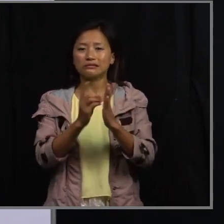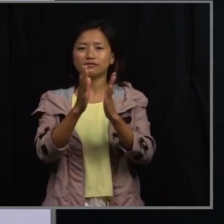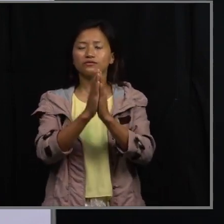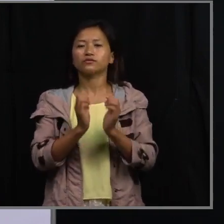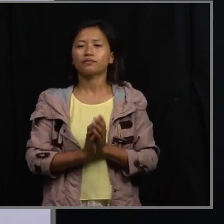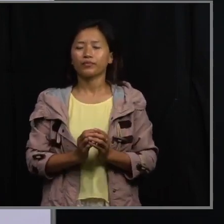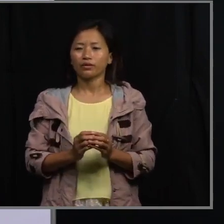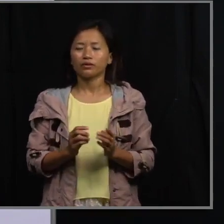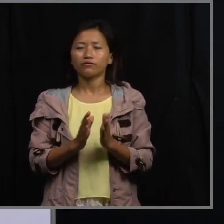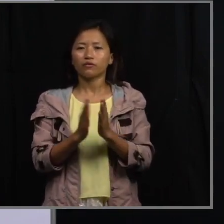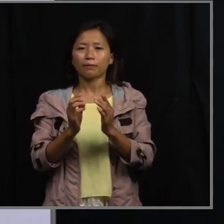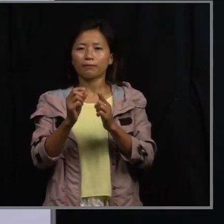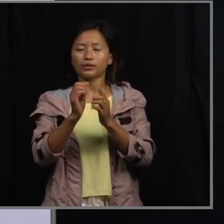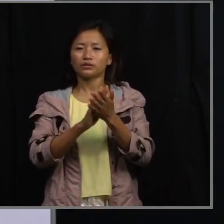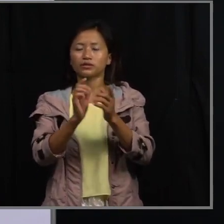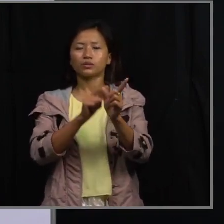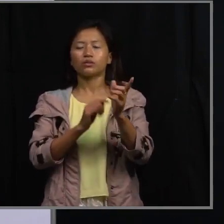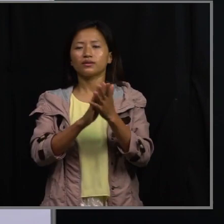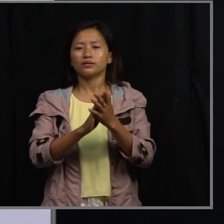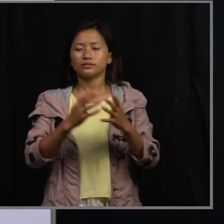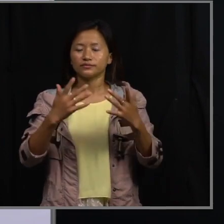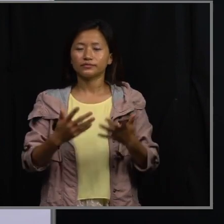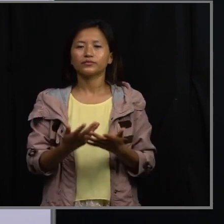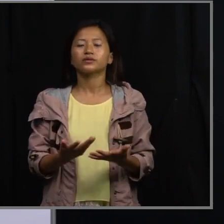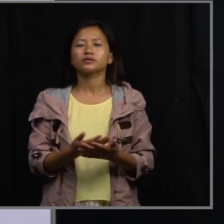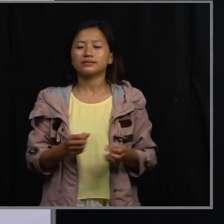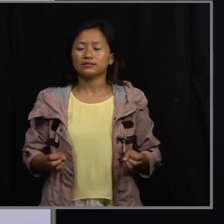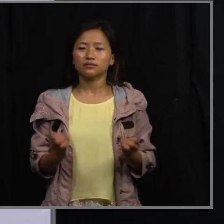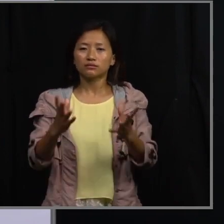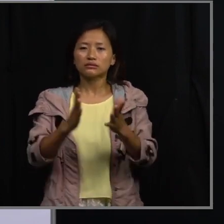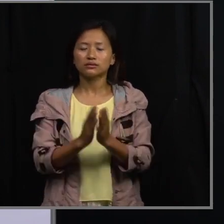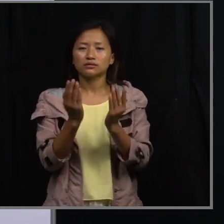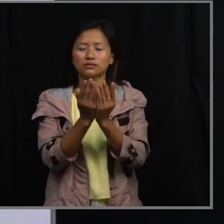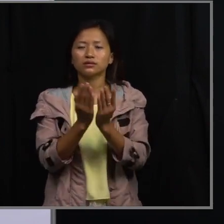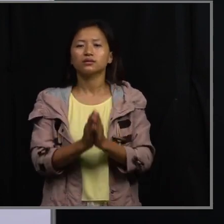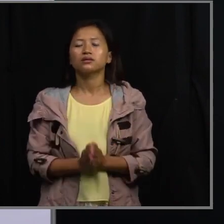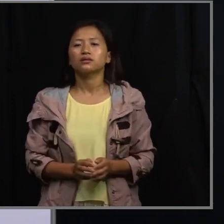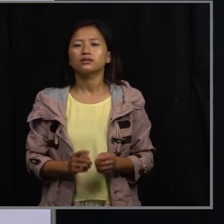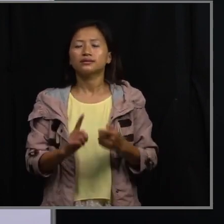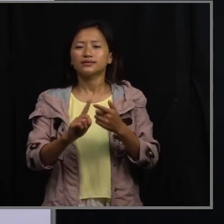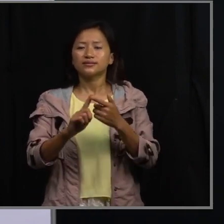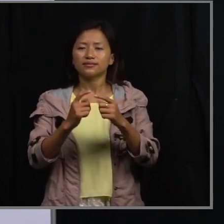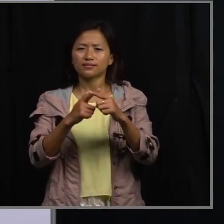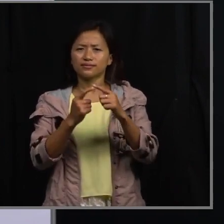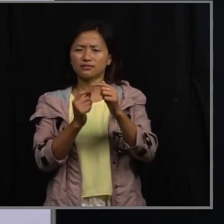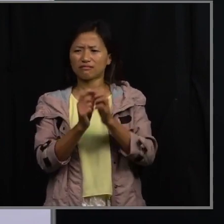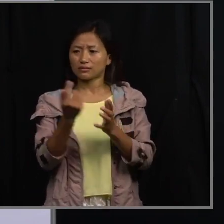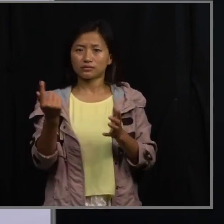developed from physics. Okay, so first, it is the physics that started the study that X-ray diffraction,